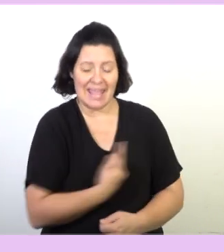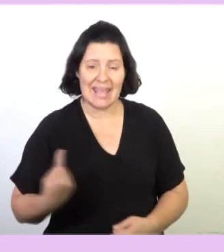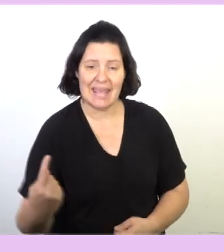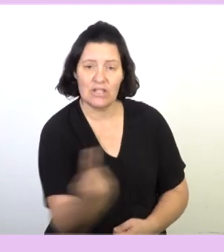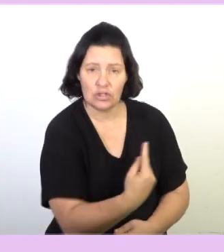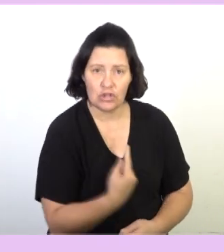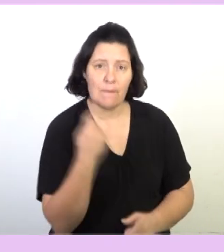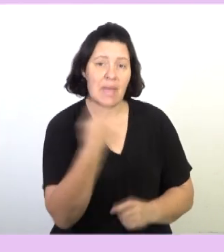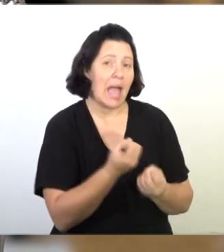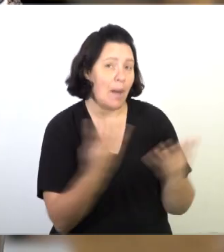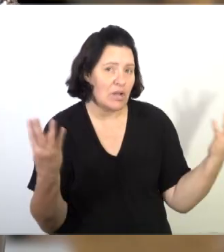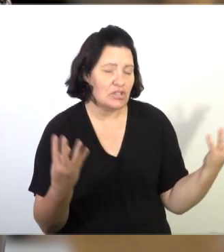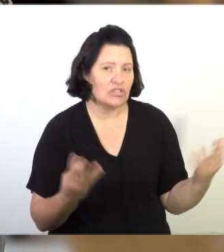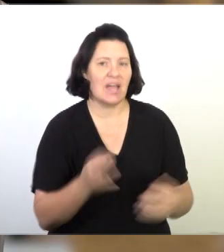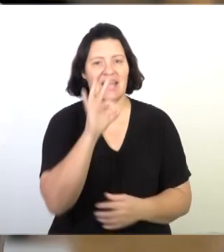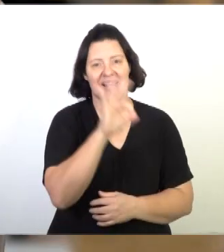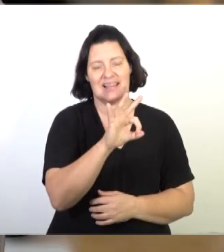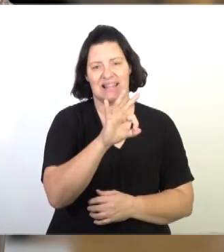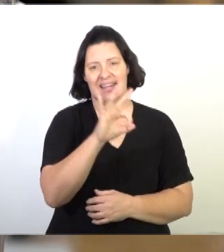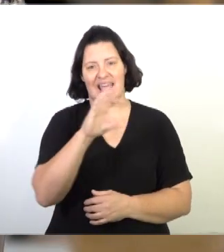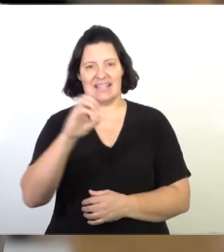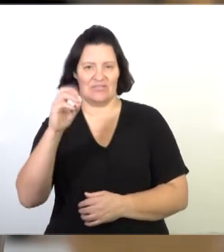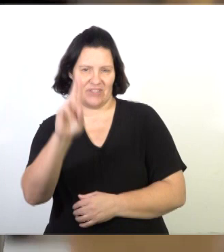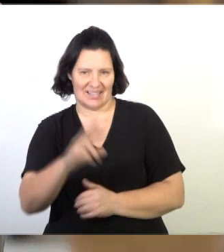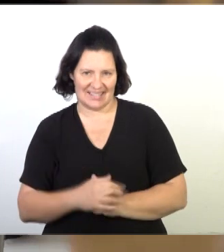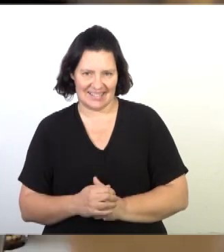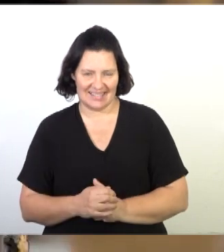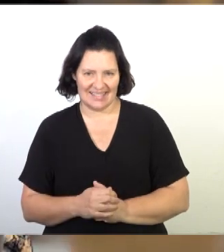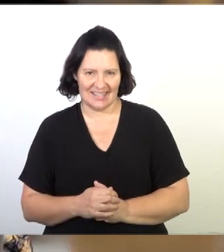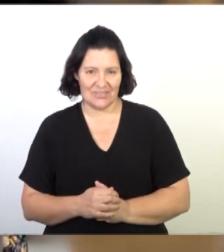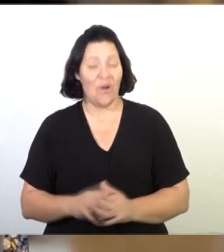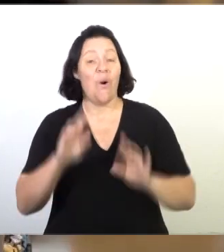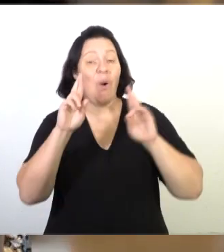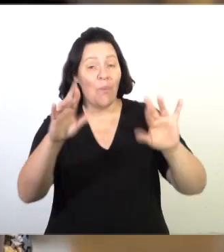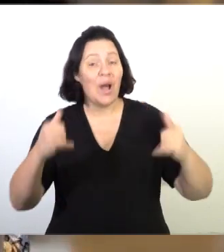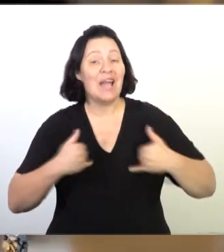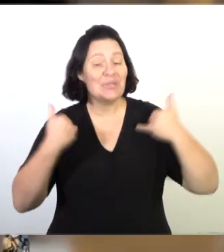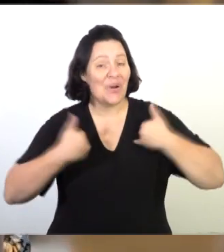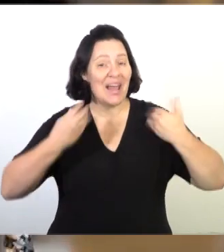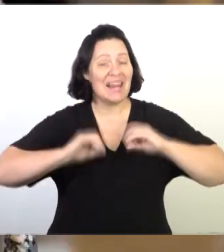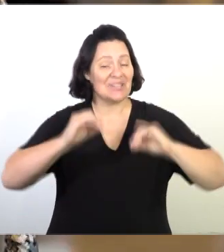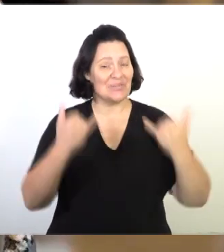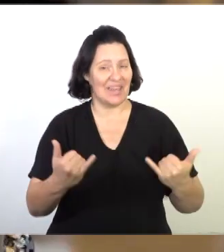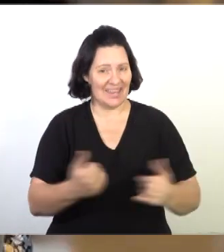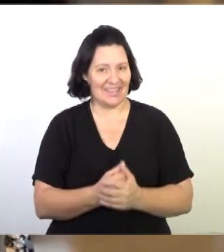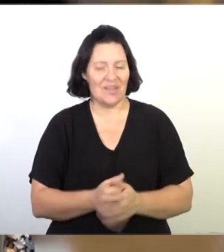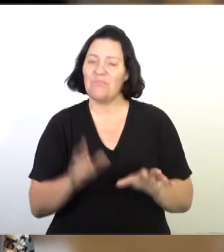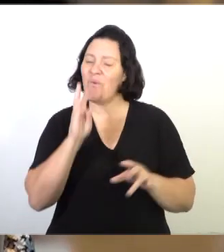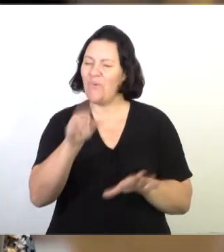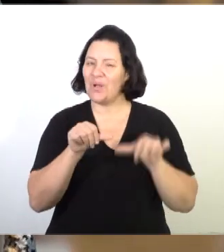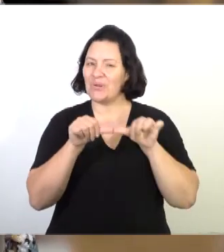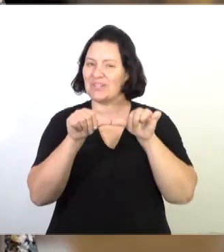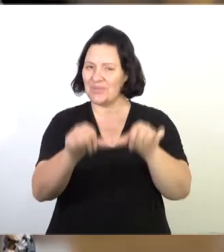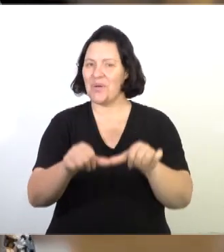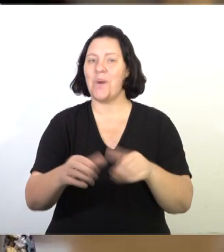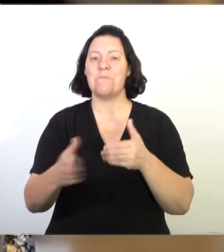300 rands. Okay, guys. Okay, learners, that's just about it. I hope you have enjoyed today's lesson, and we will